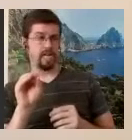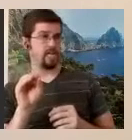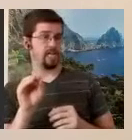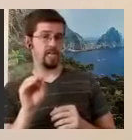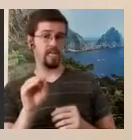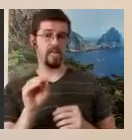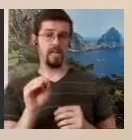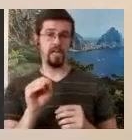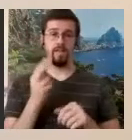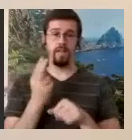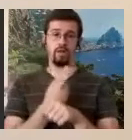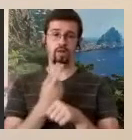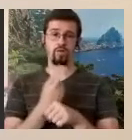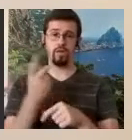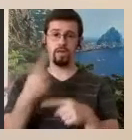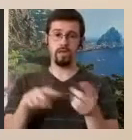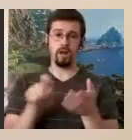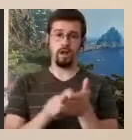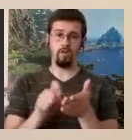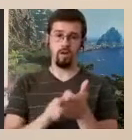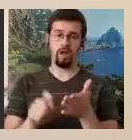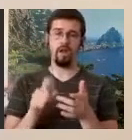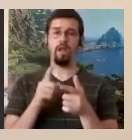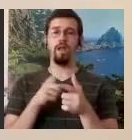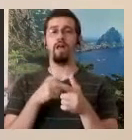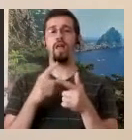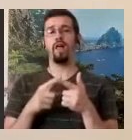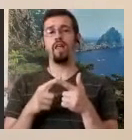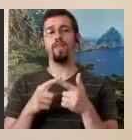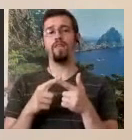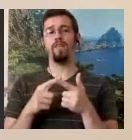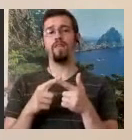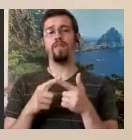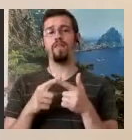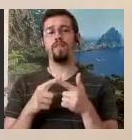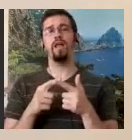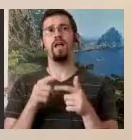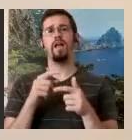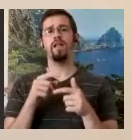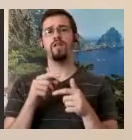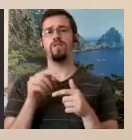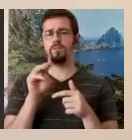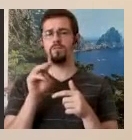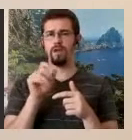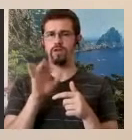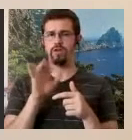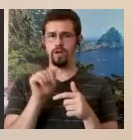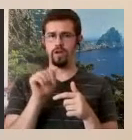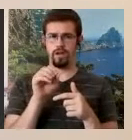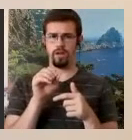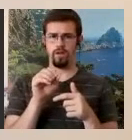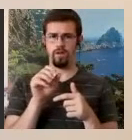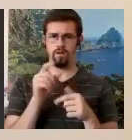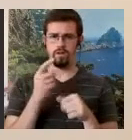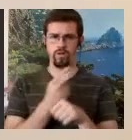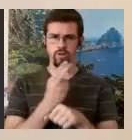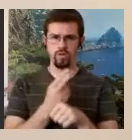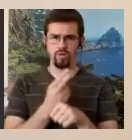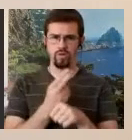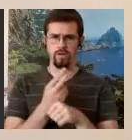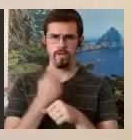some way. And then I guess was she your mentor for your? I was an undergraduate student